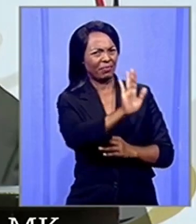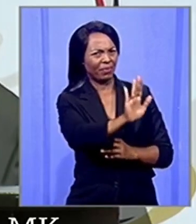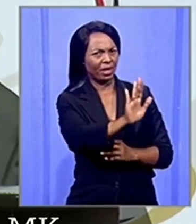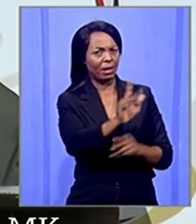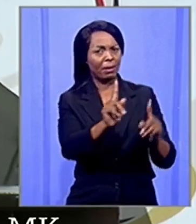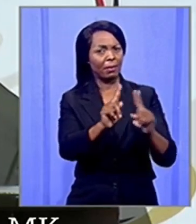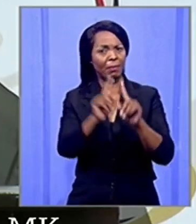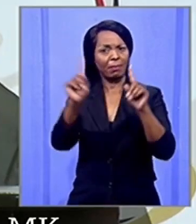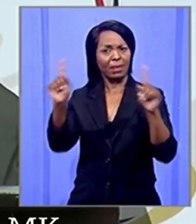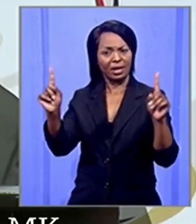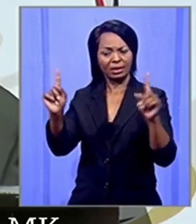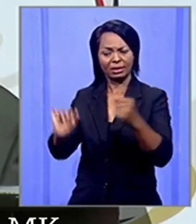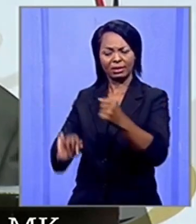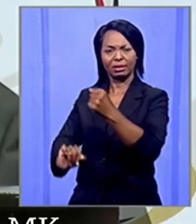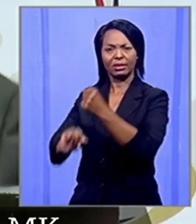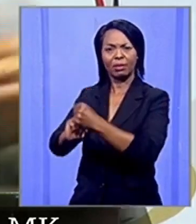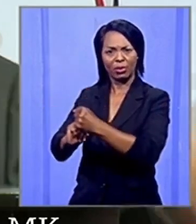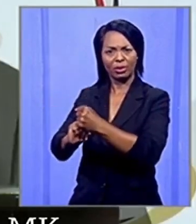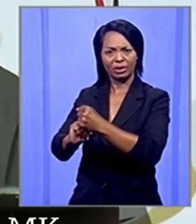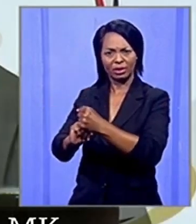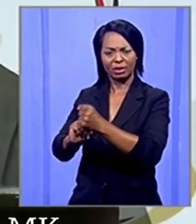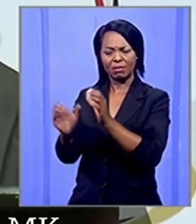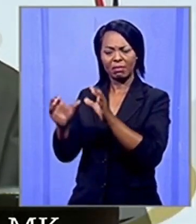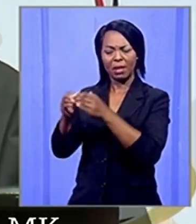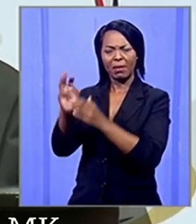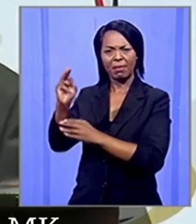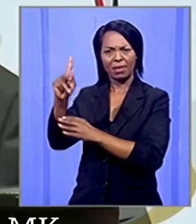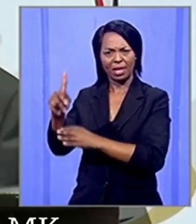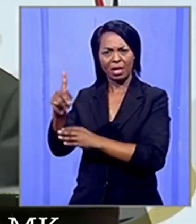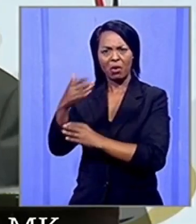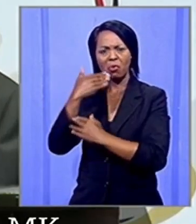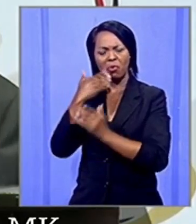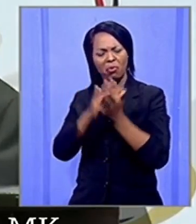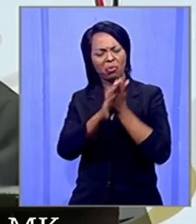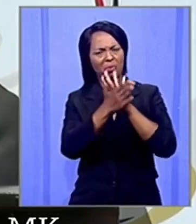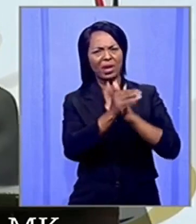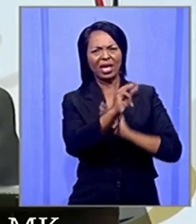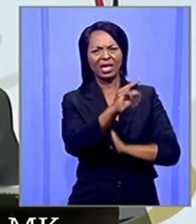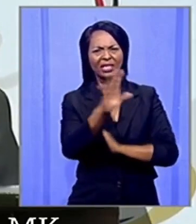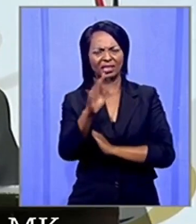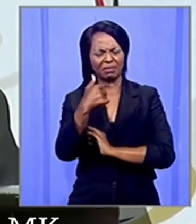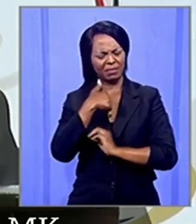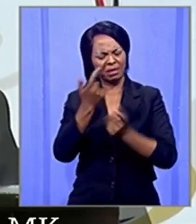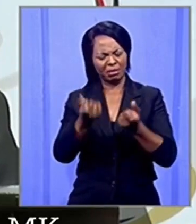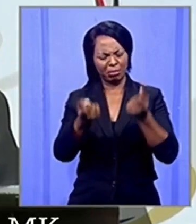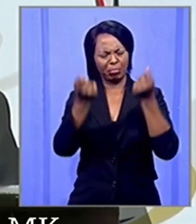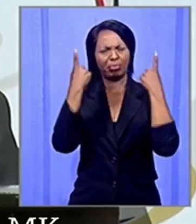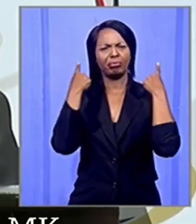but I support a party which is going to campaign to defeat the ANC. That doesn't make sense.